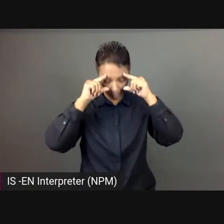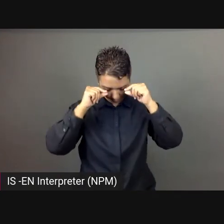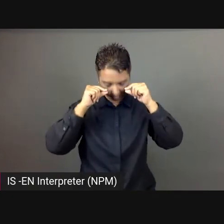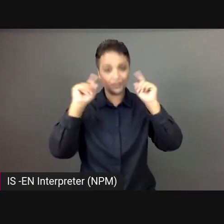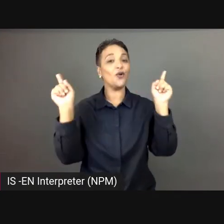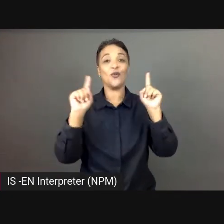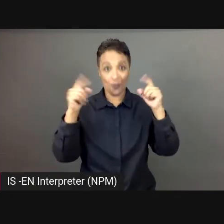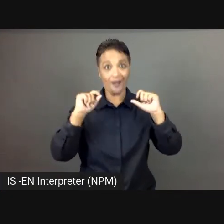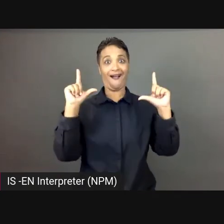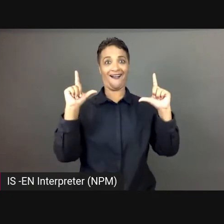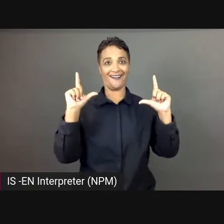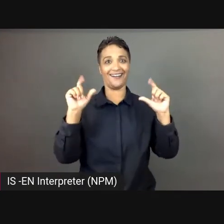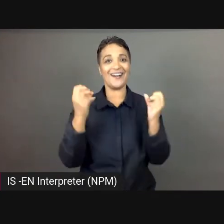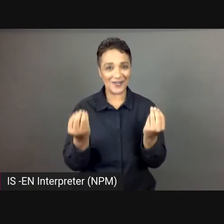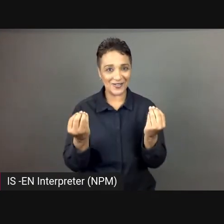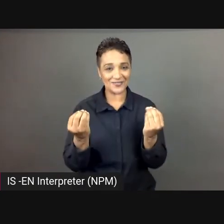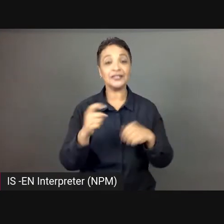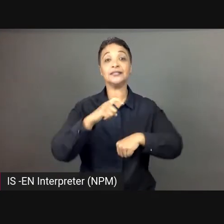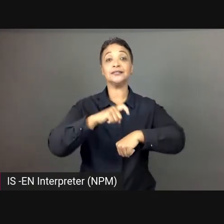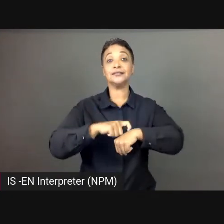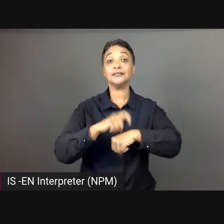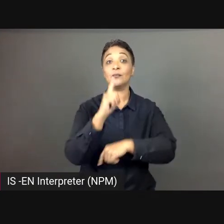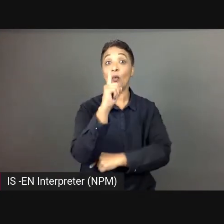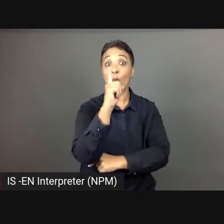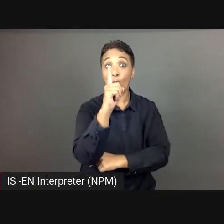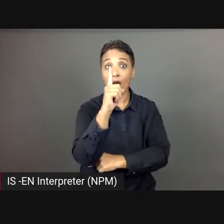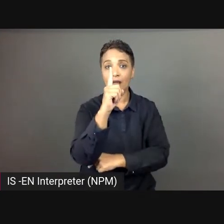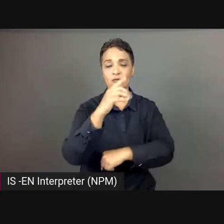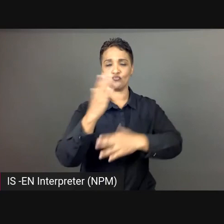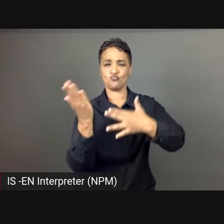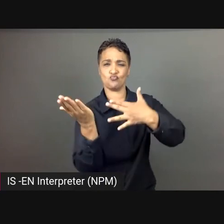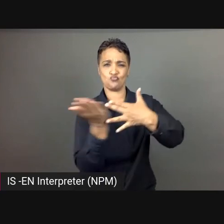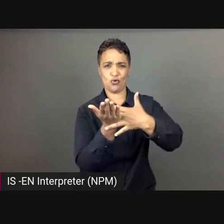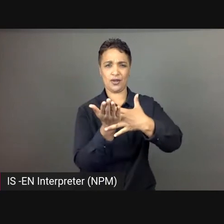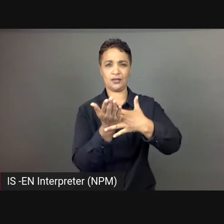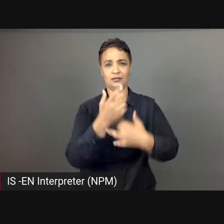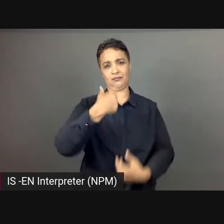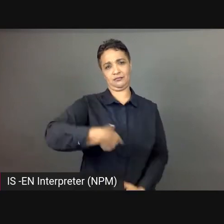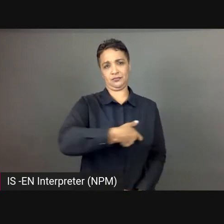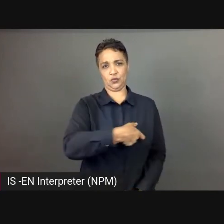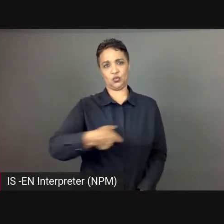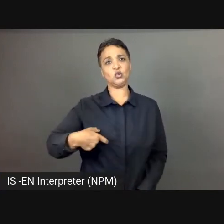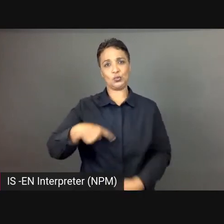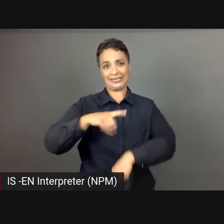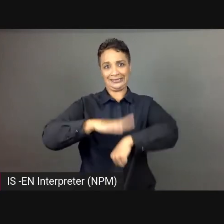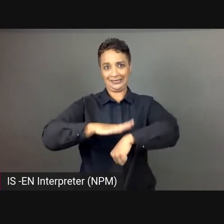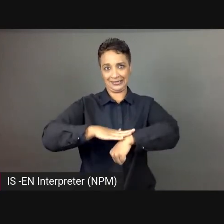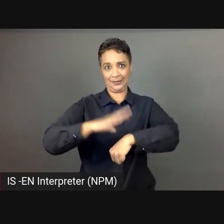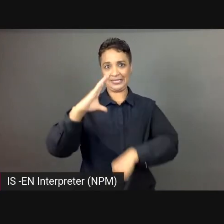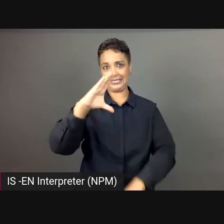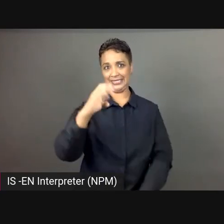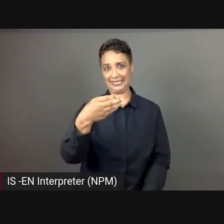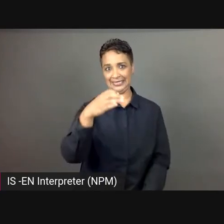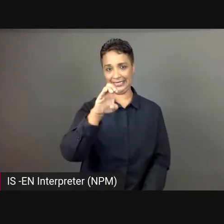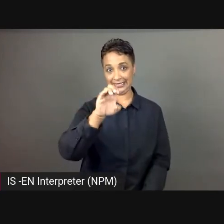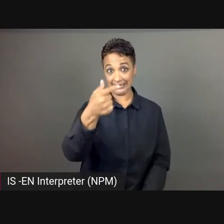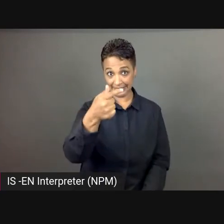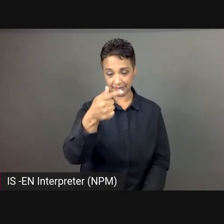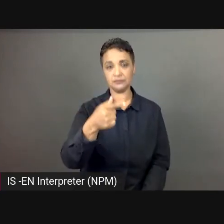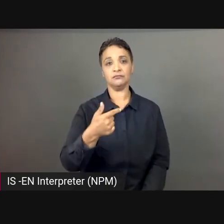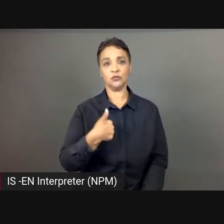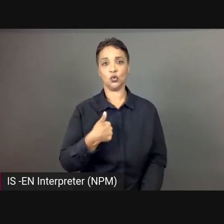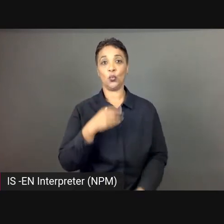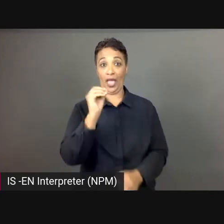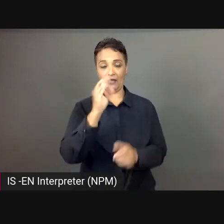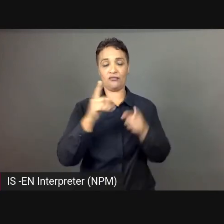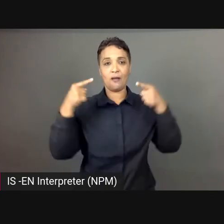After the break at 1 p.m. European time or Swiss time, we have the first set of our parallel workshops